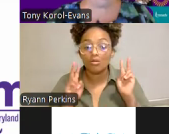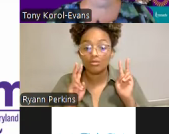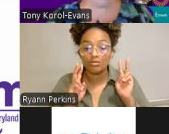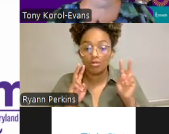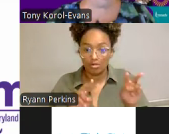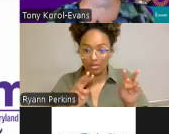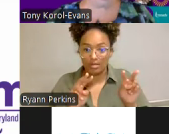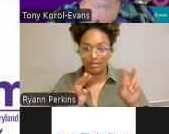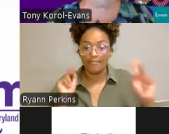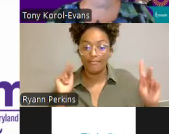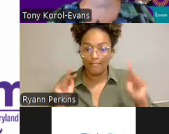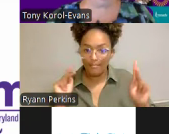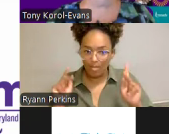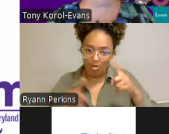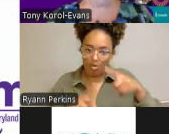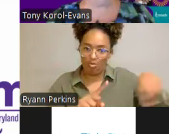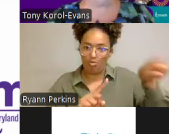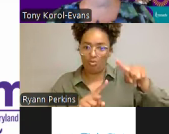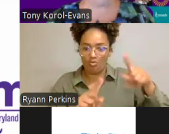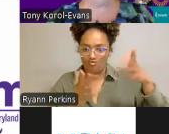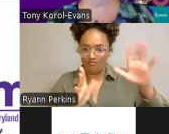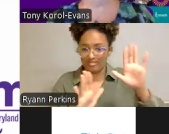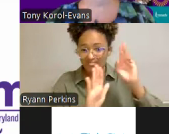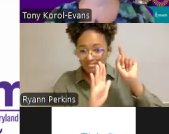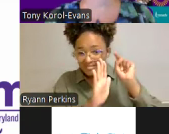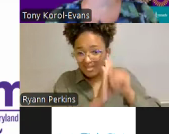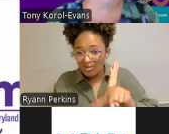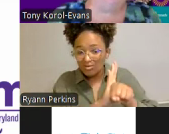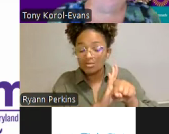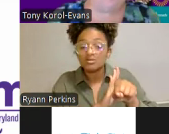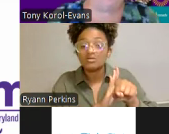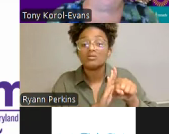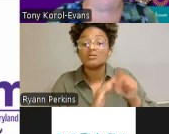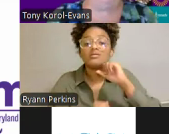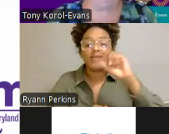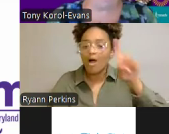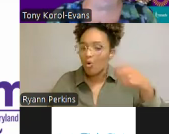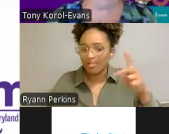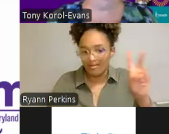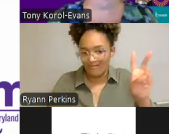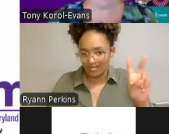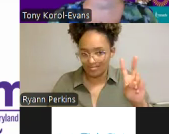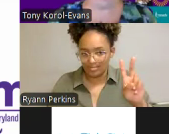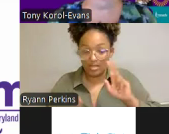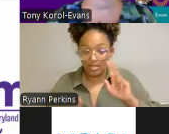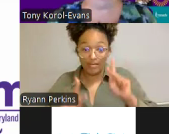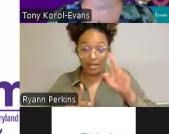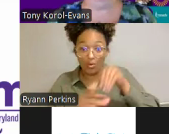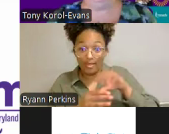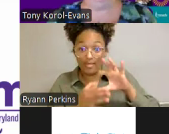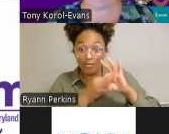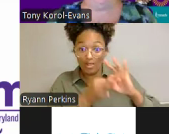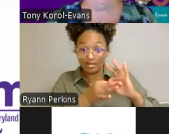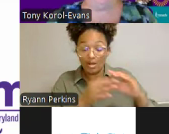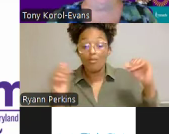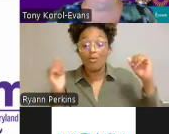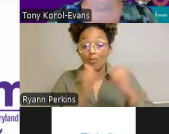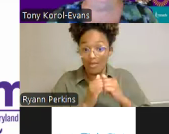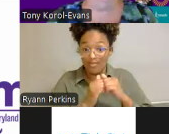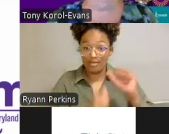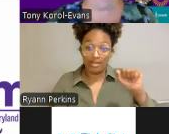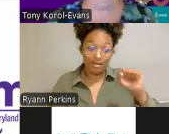people who were killed are not just the victims, the people who were in the relationship with the abusive